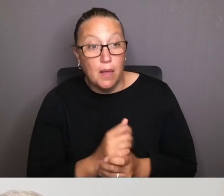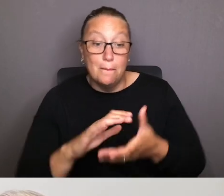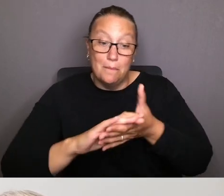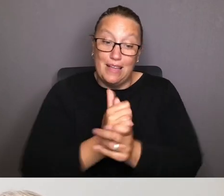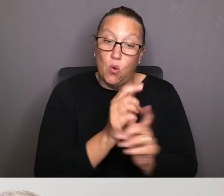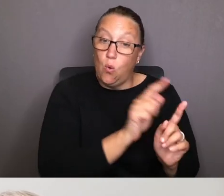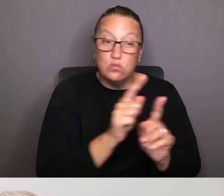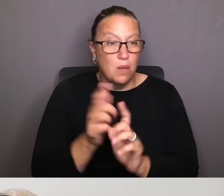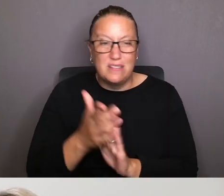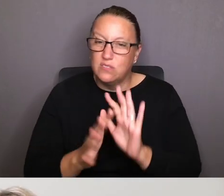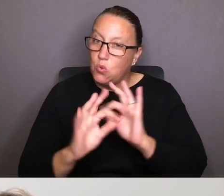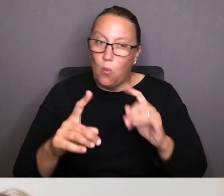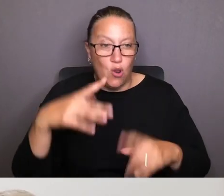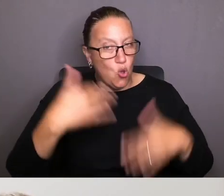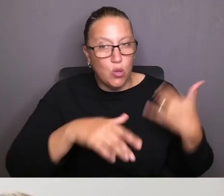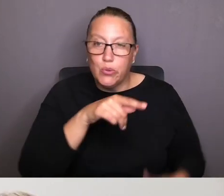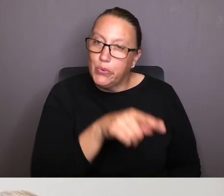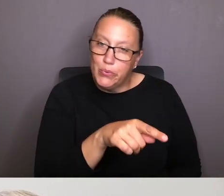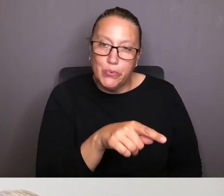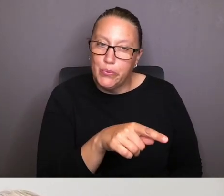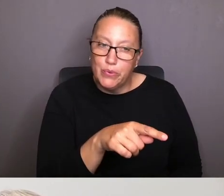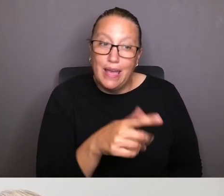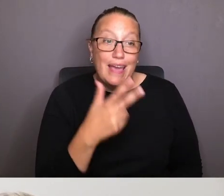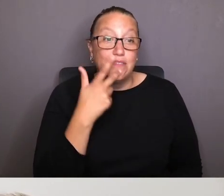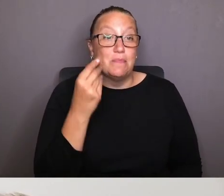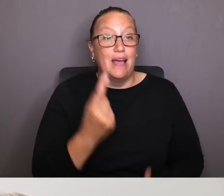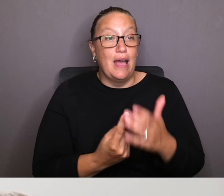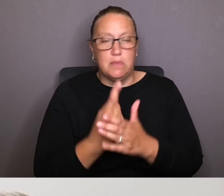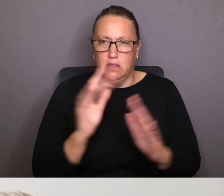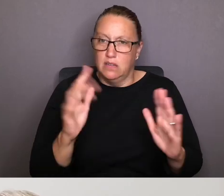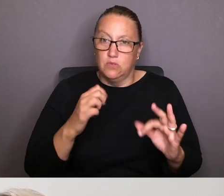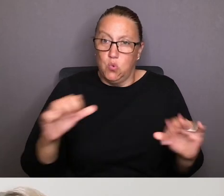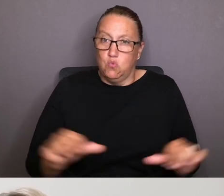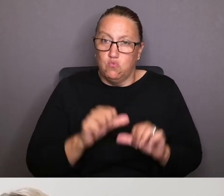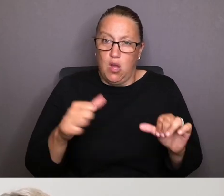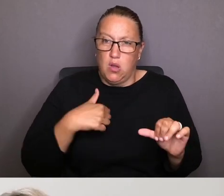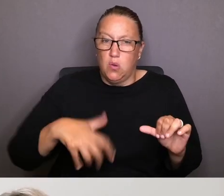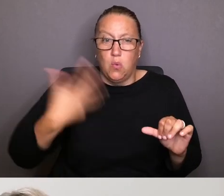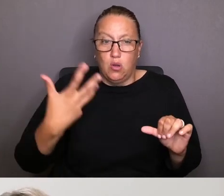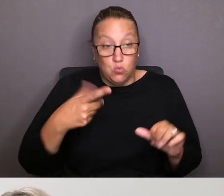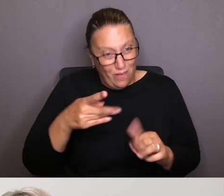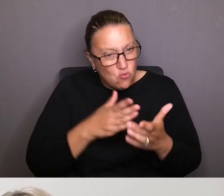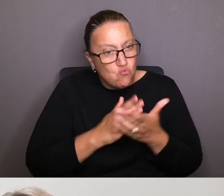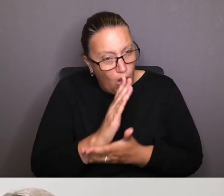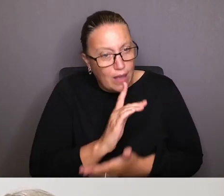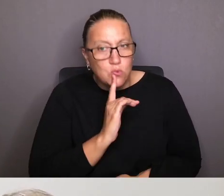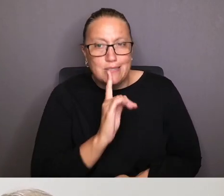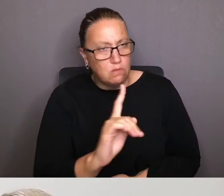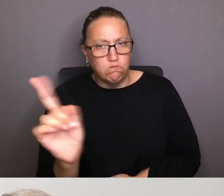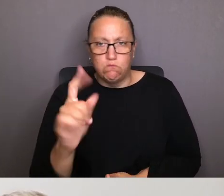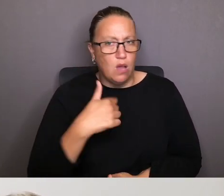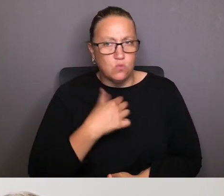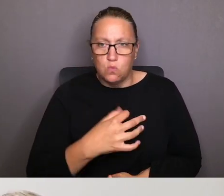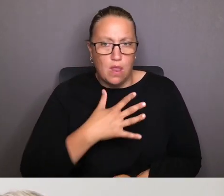have and to enjoy. And pleasure also means the absence of harm. And so people knowing that if something